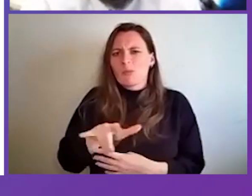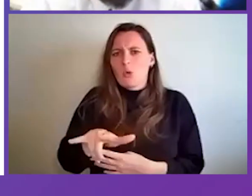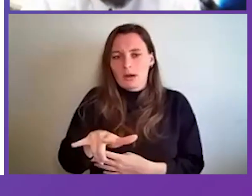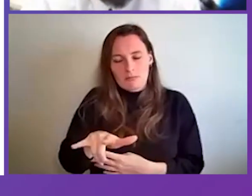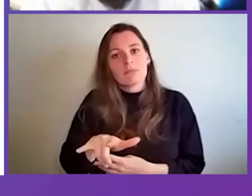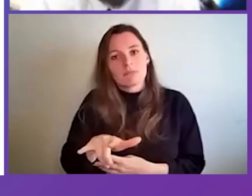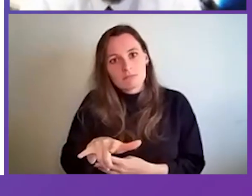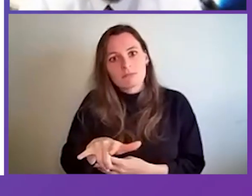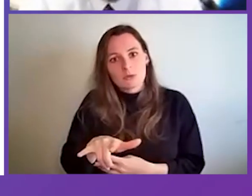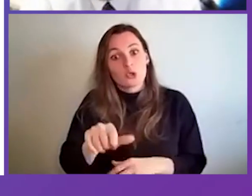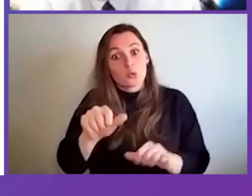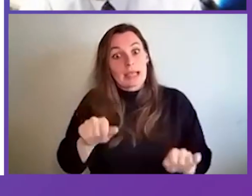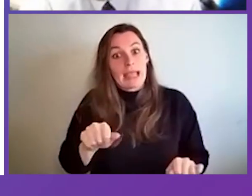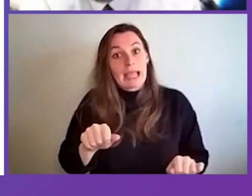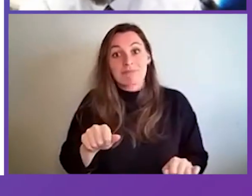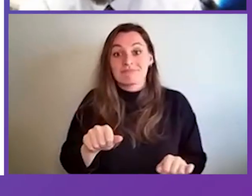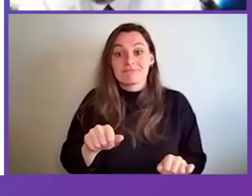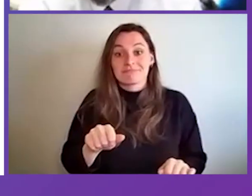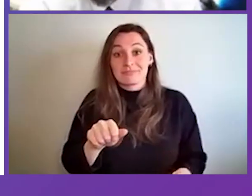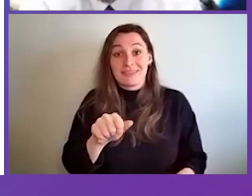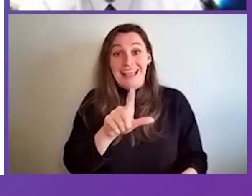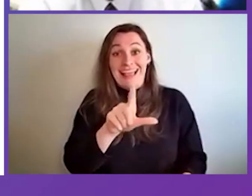link in the chat,